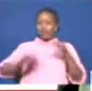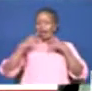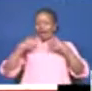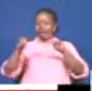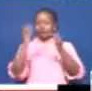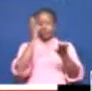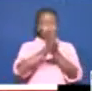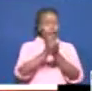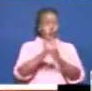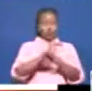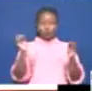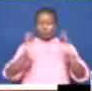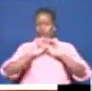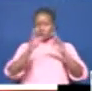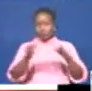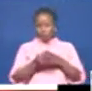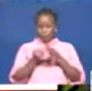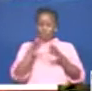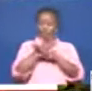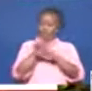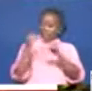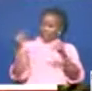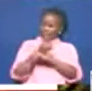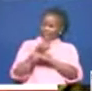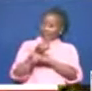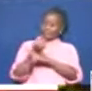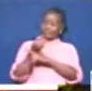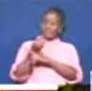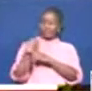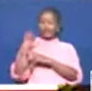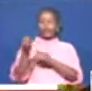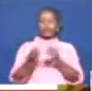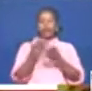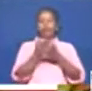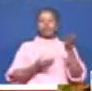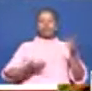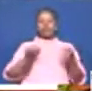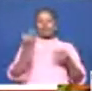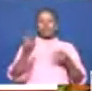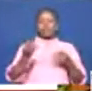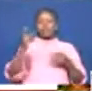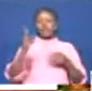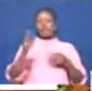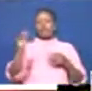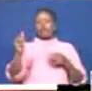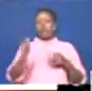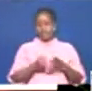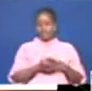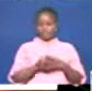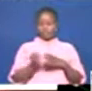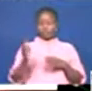results, despite conflicting figures in Form 34A. As the presidential petition hearing entered the second day,